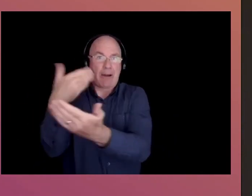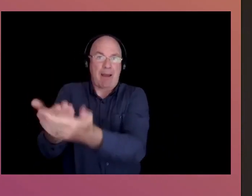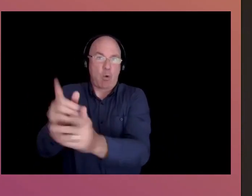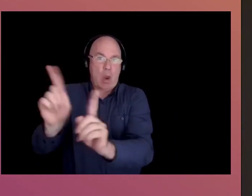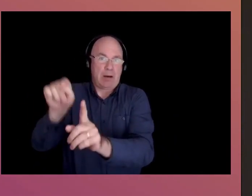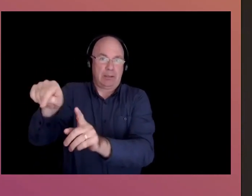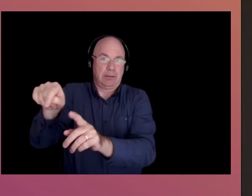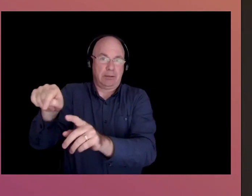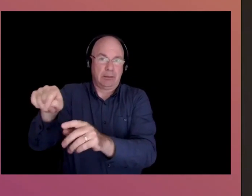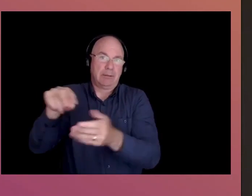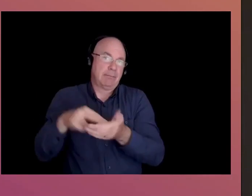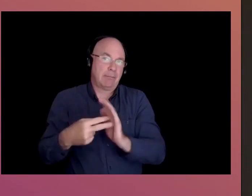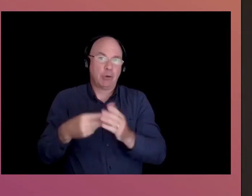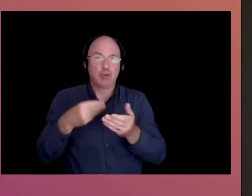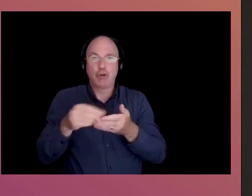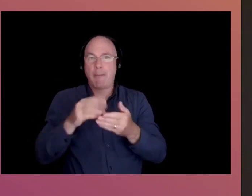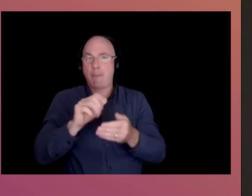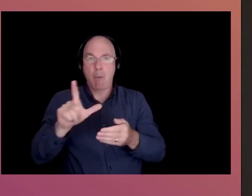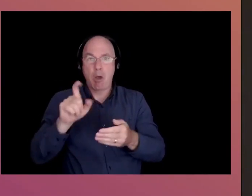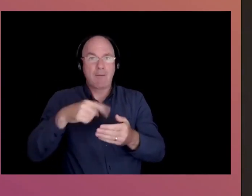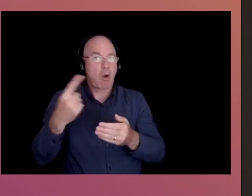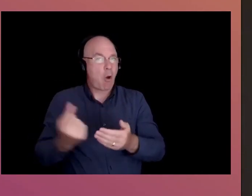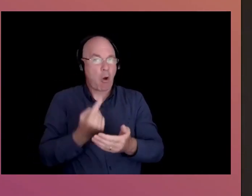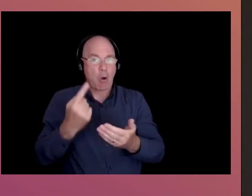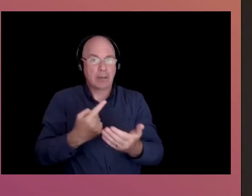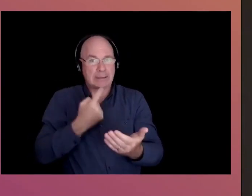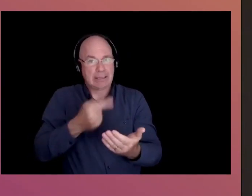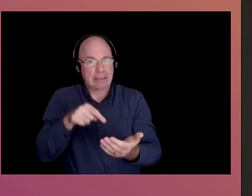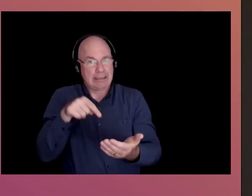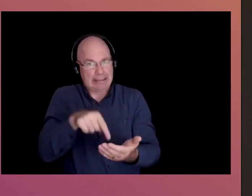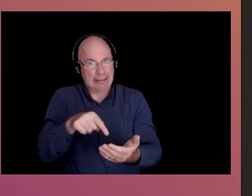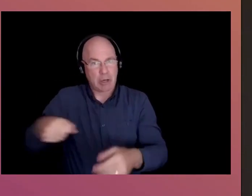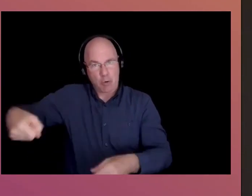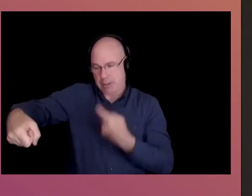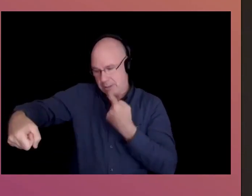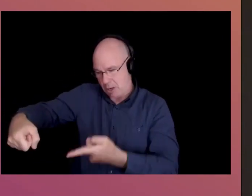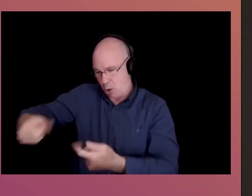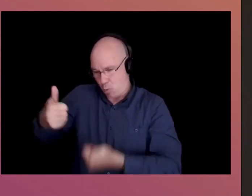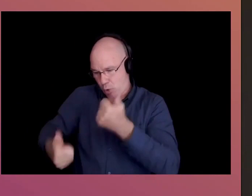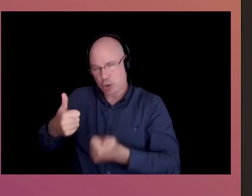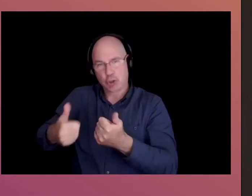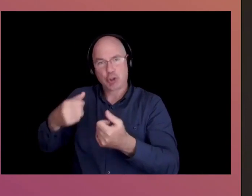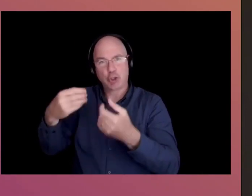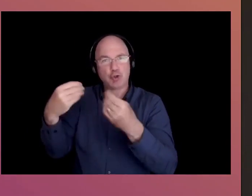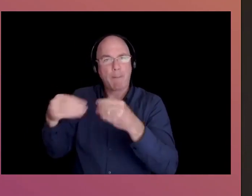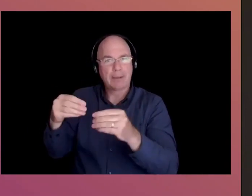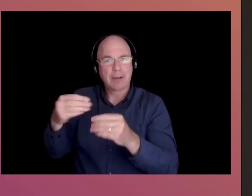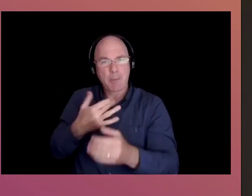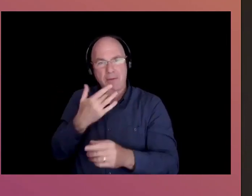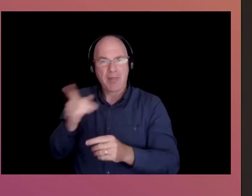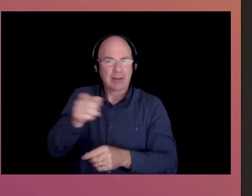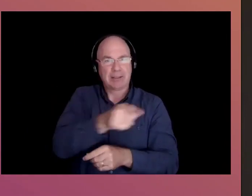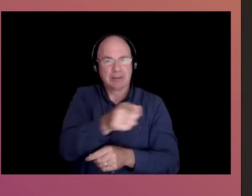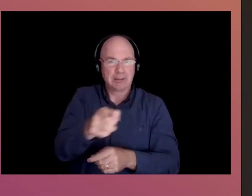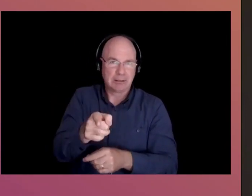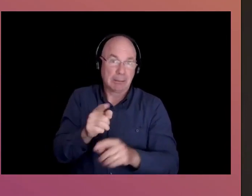the shopping mall, they have to always tell the robot which shop they want to go next. But this is